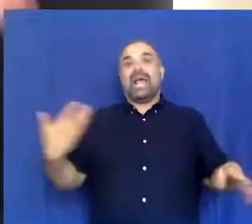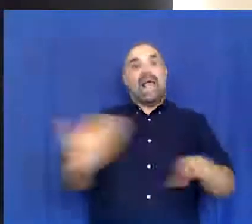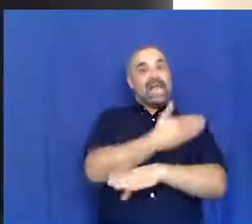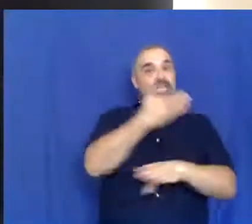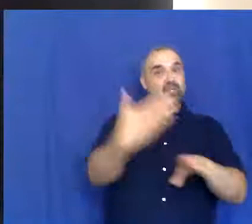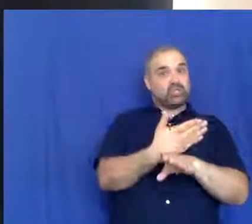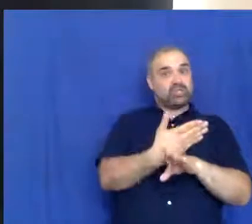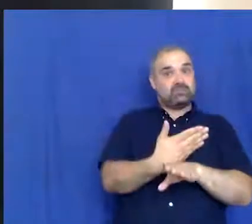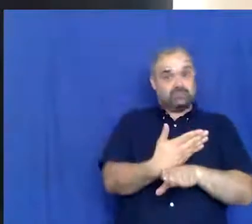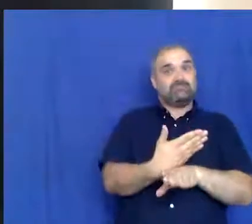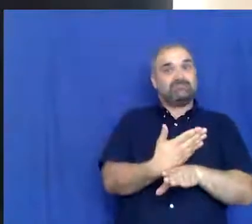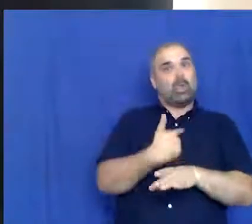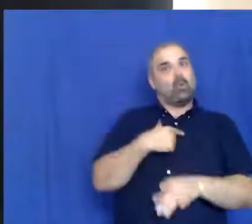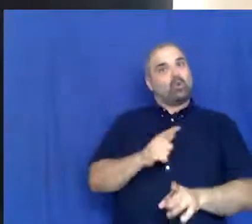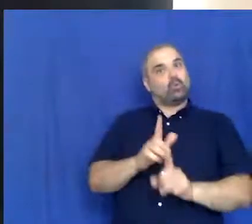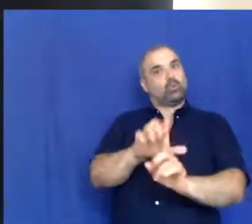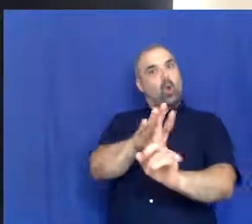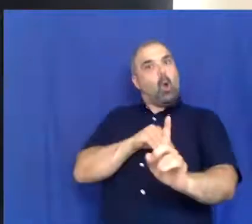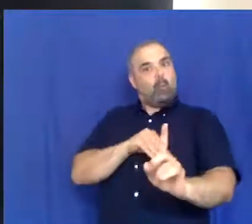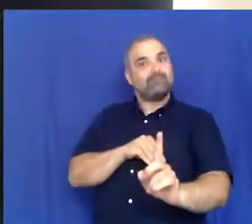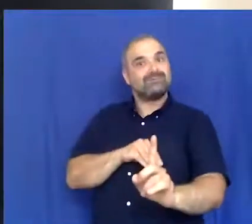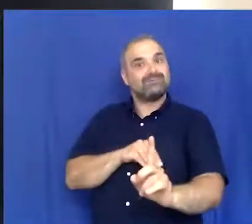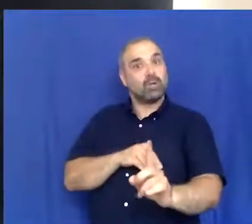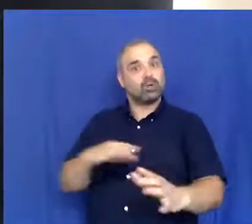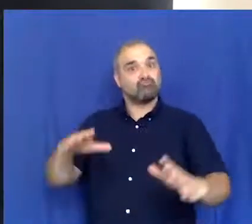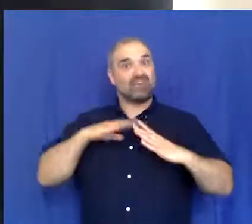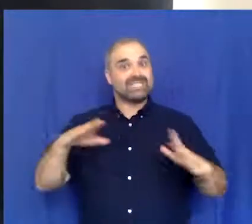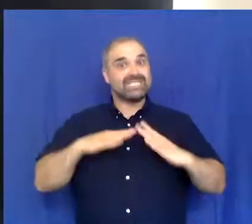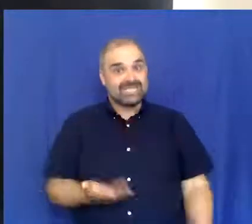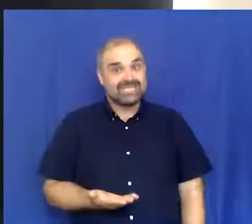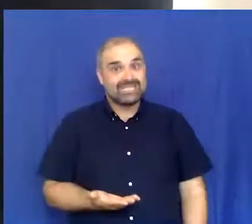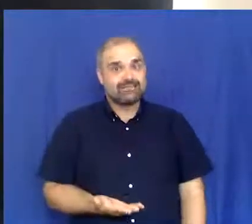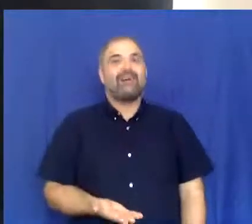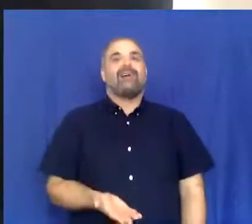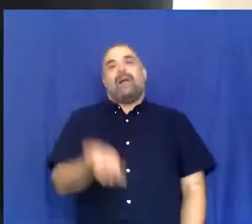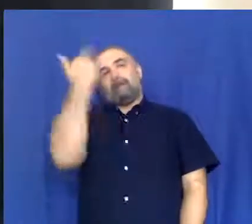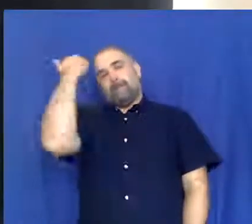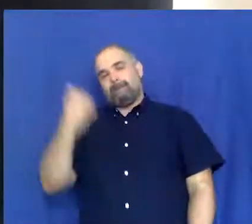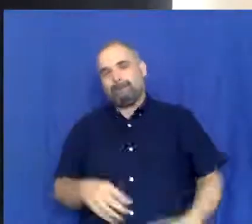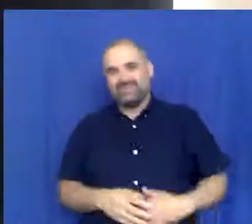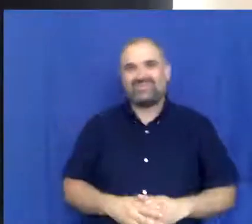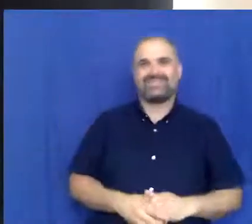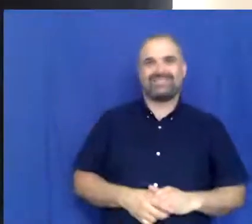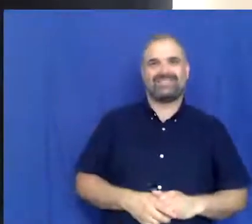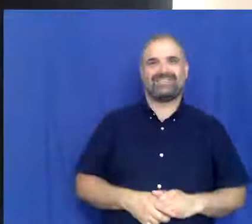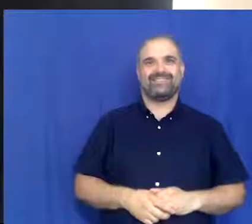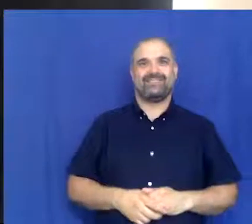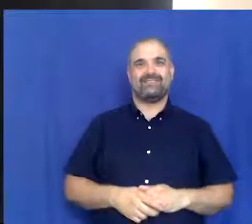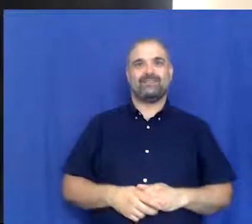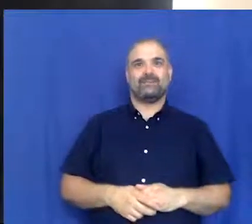I'm going to do some actions and I would like you to follow me. Are you ready? Here we go.